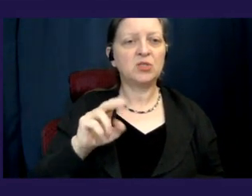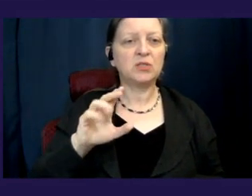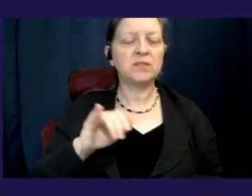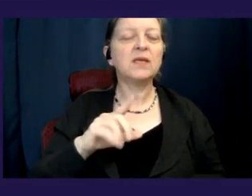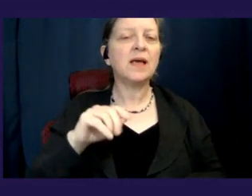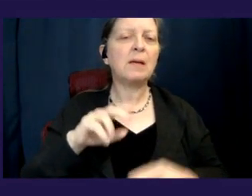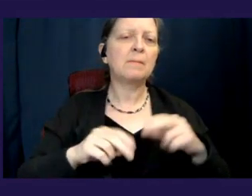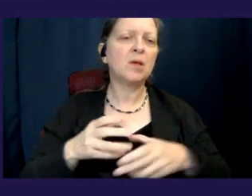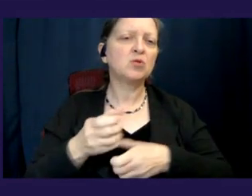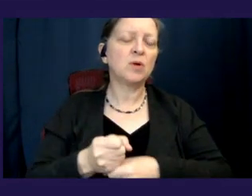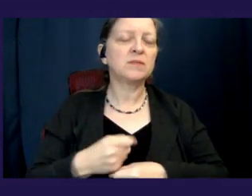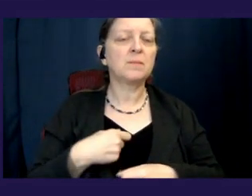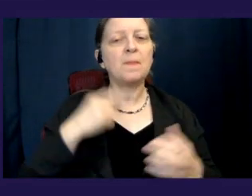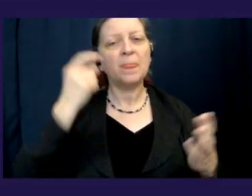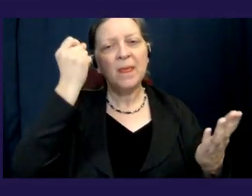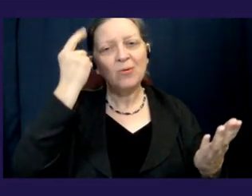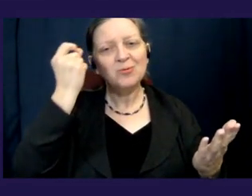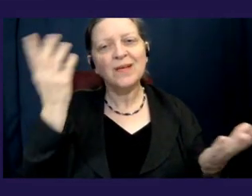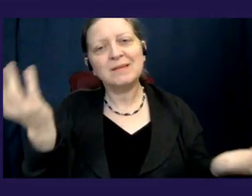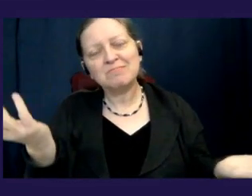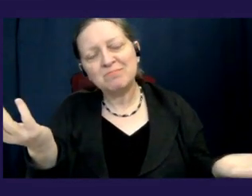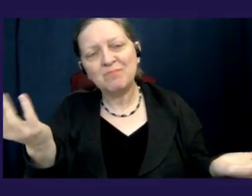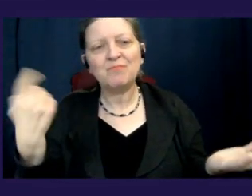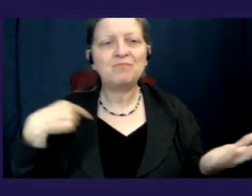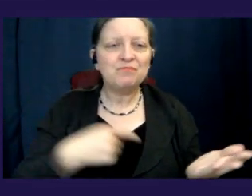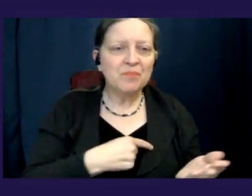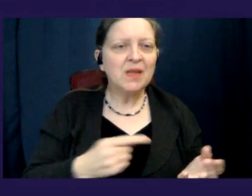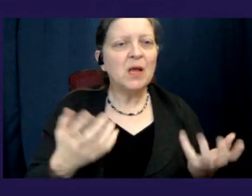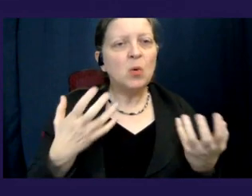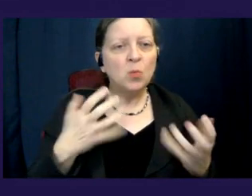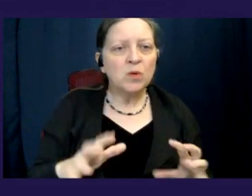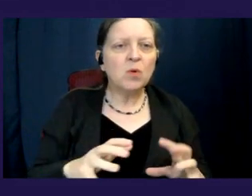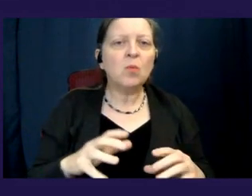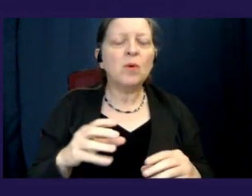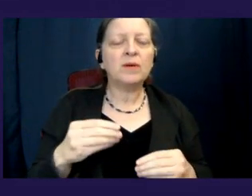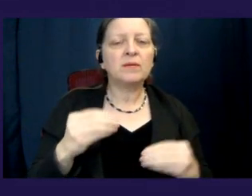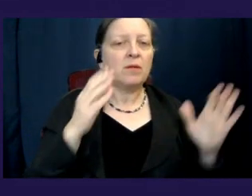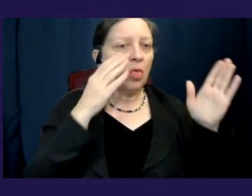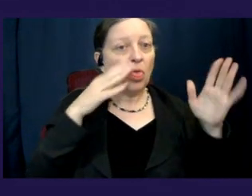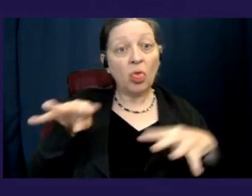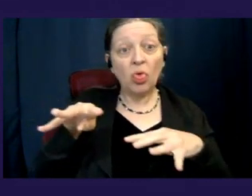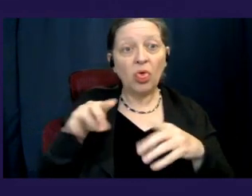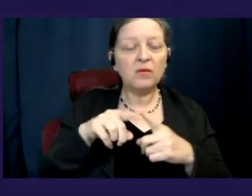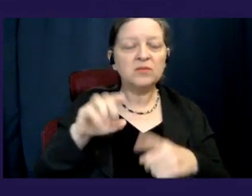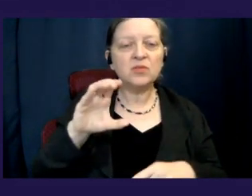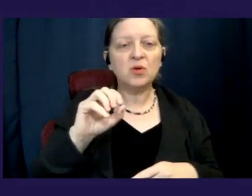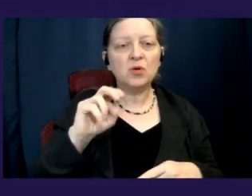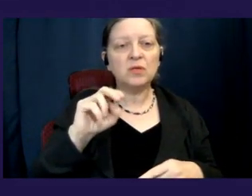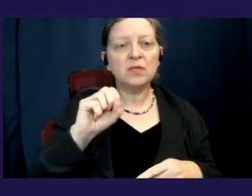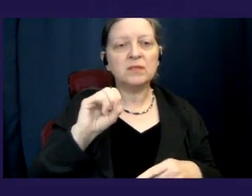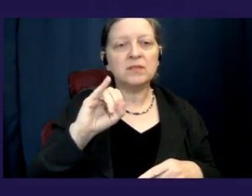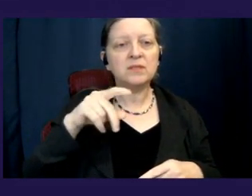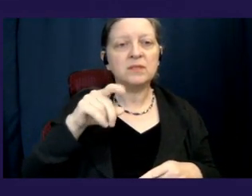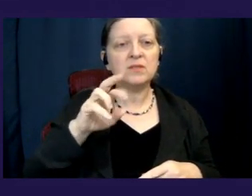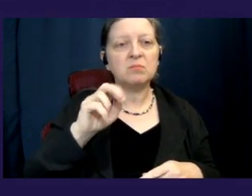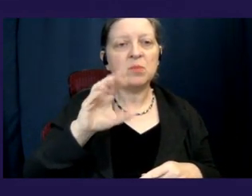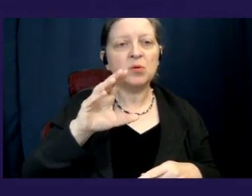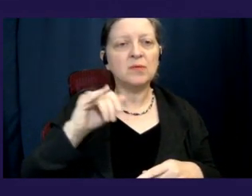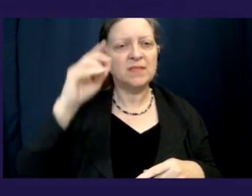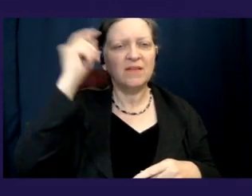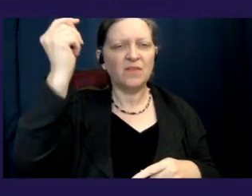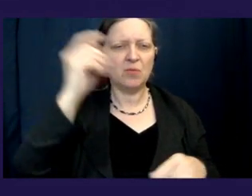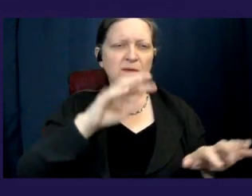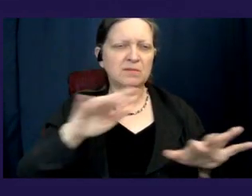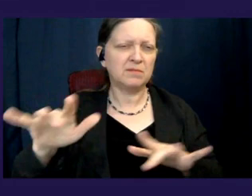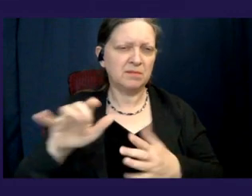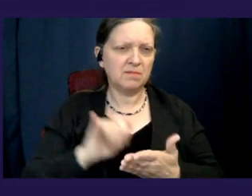Now, I understand this is, you know, we don't want to give attention to conspiracy theories and all those other kinds of things. But I do think at this